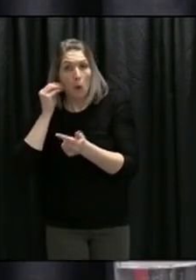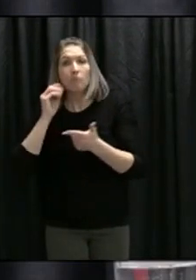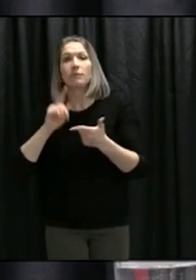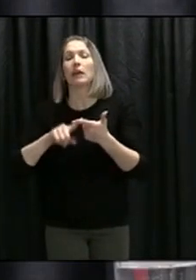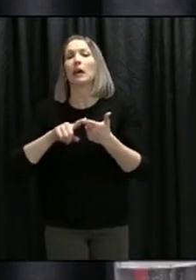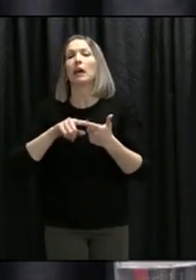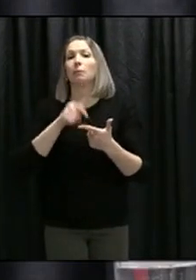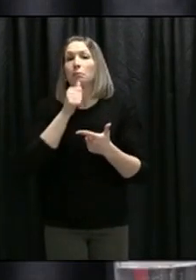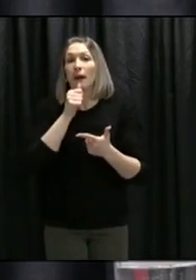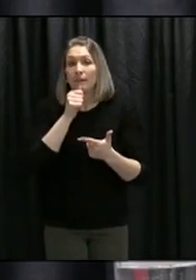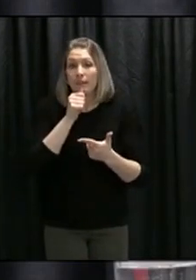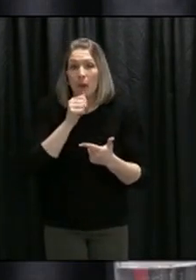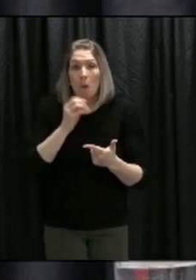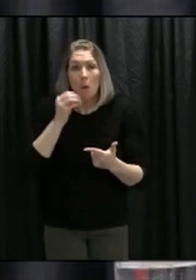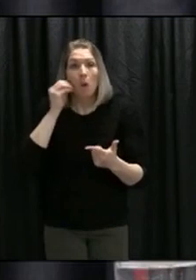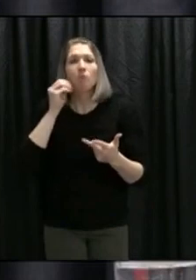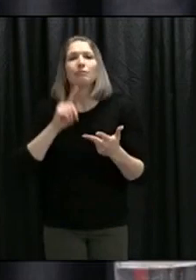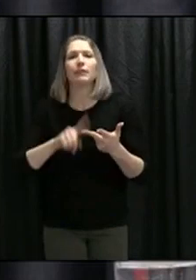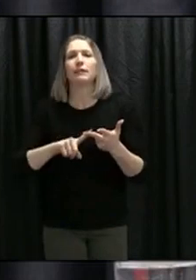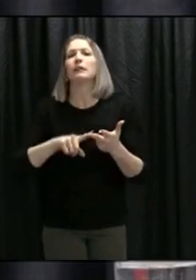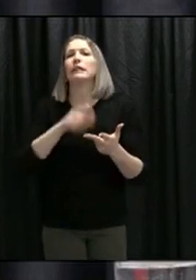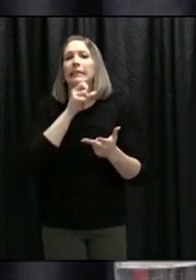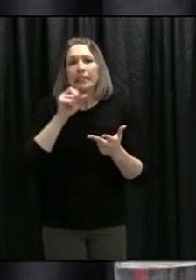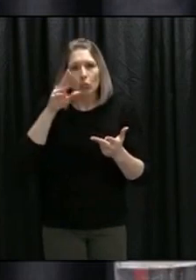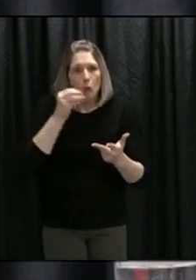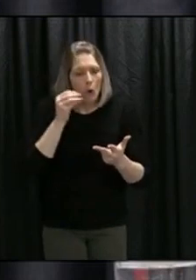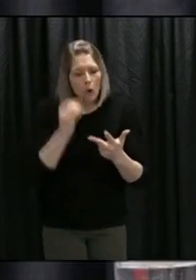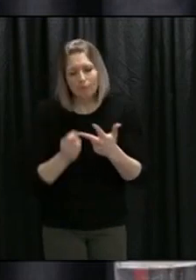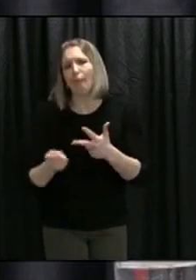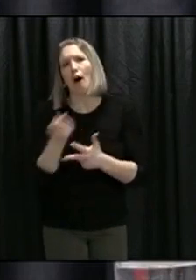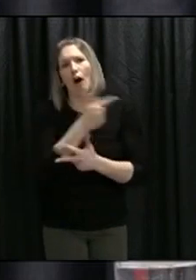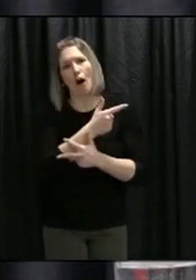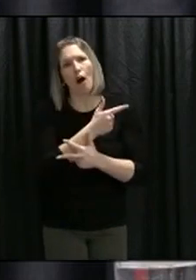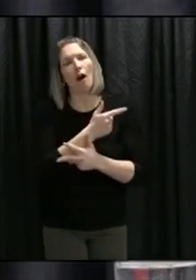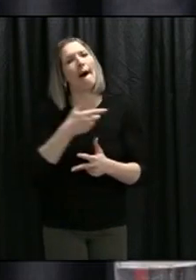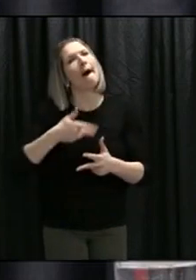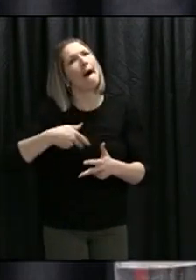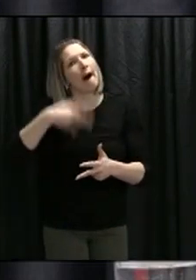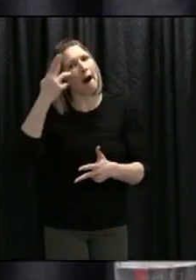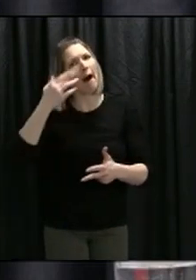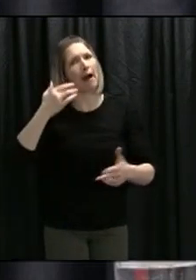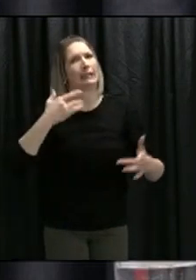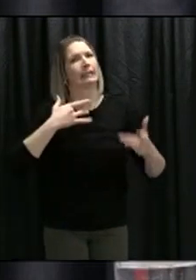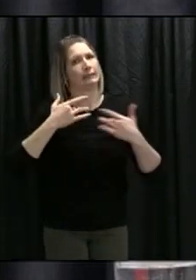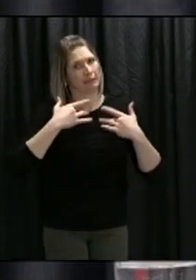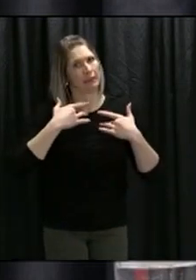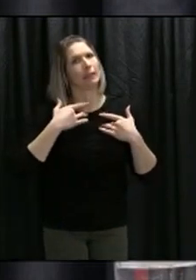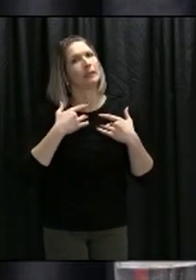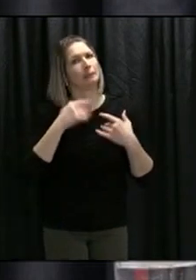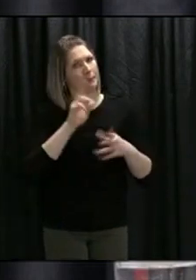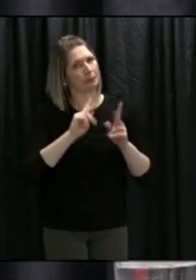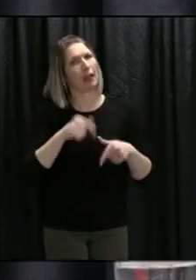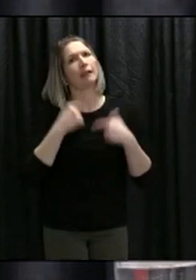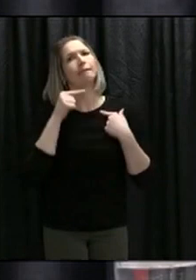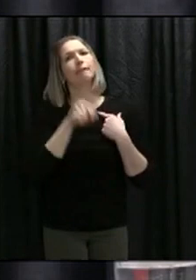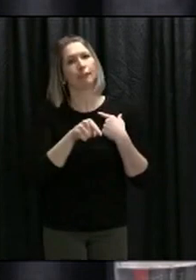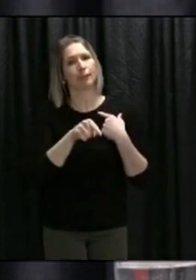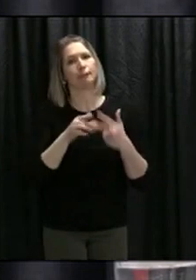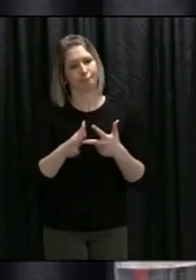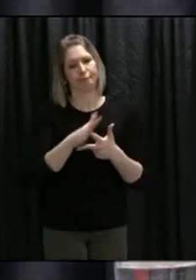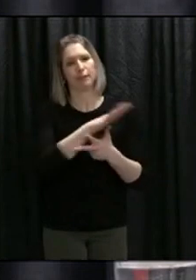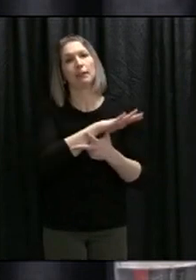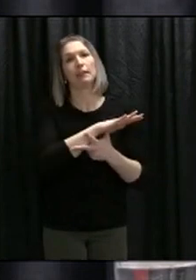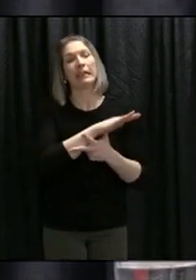spot. They are our vulnerable citizens. And as the Premier has said, if you look across the province, across Canada